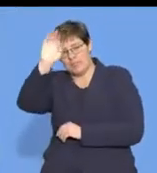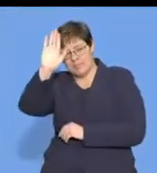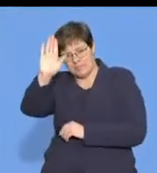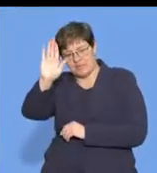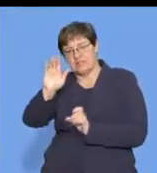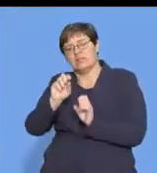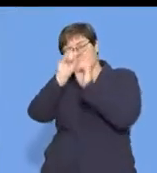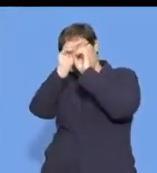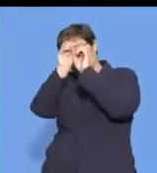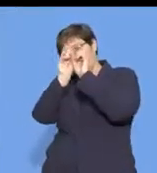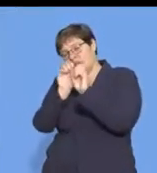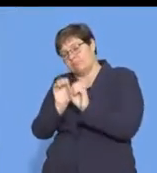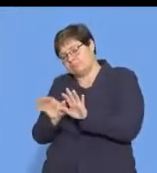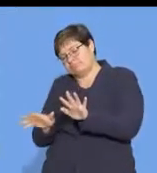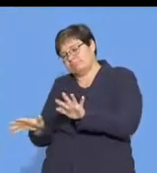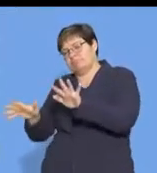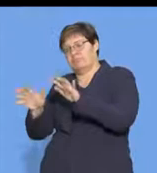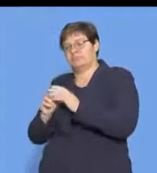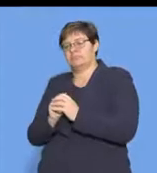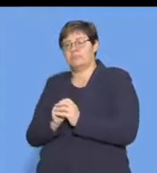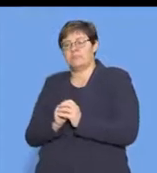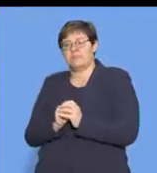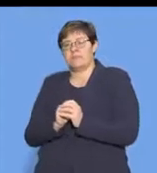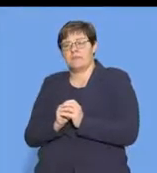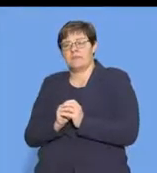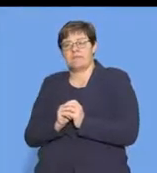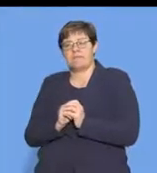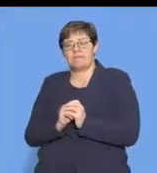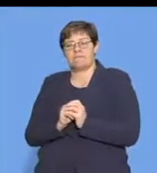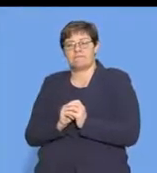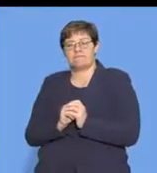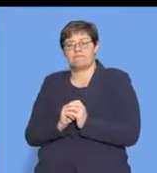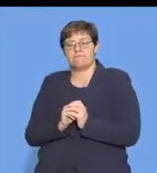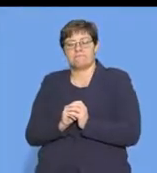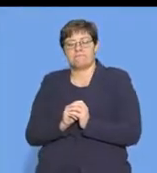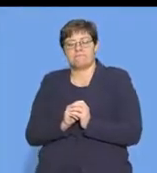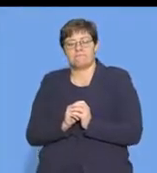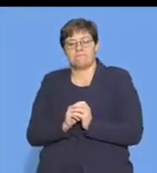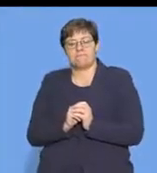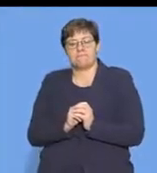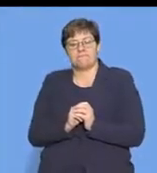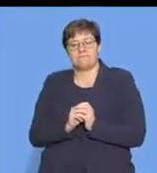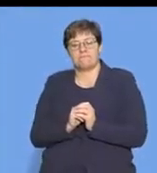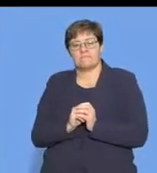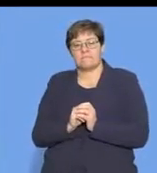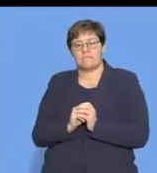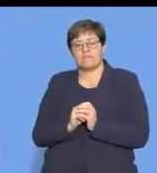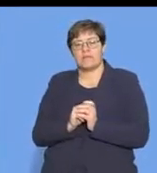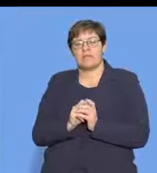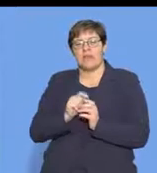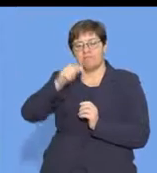spread out in Europe, there into the middle of the continent, and then down